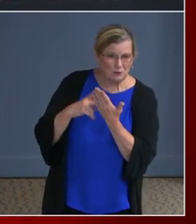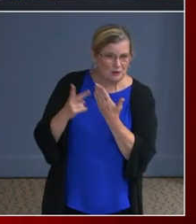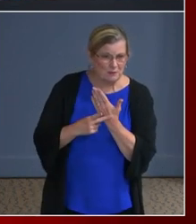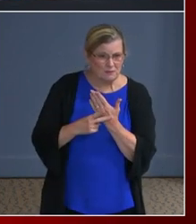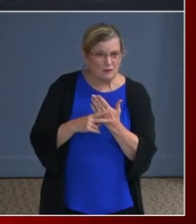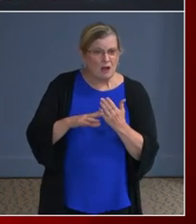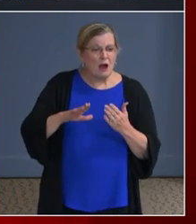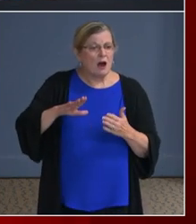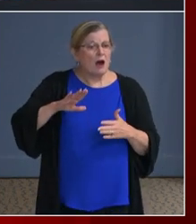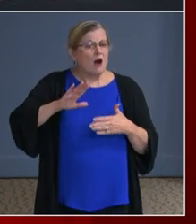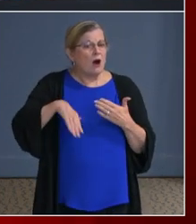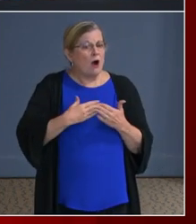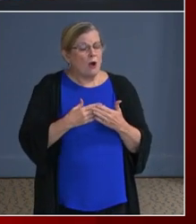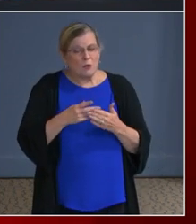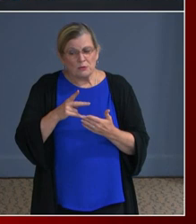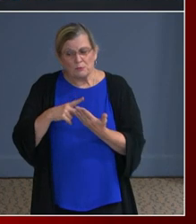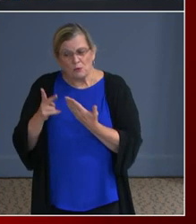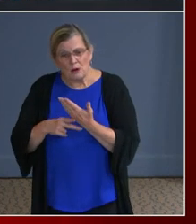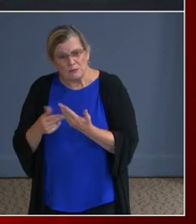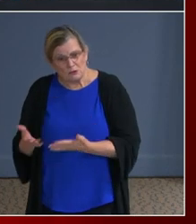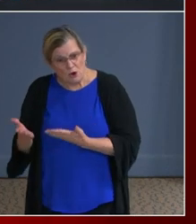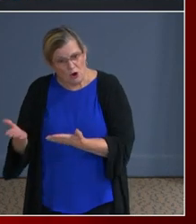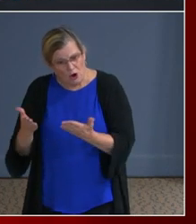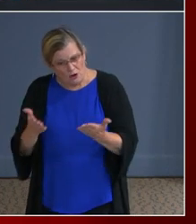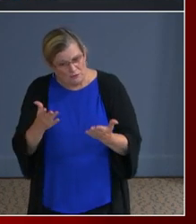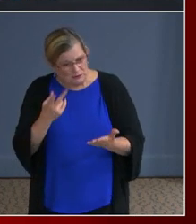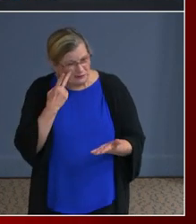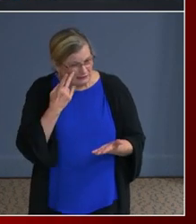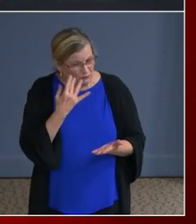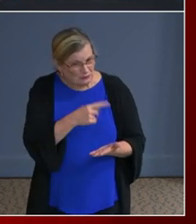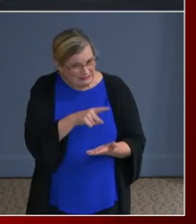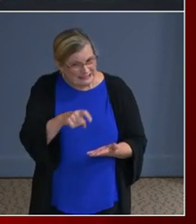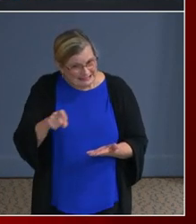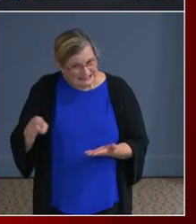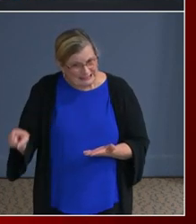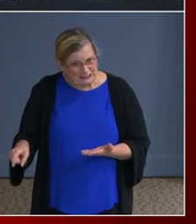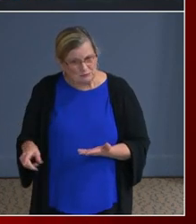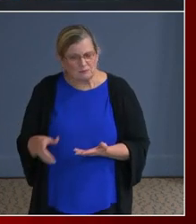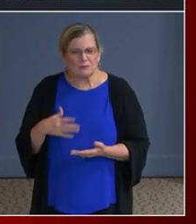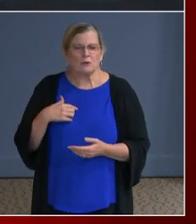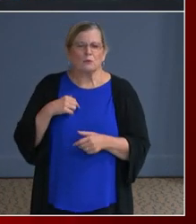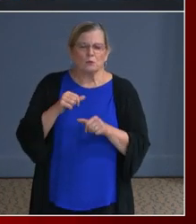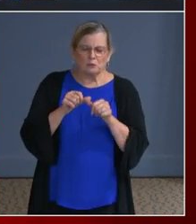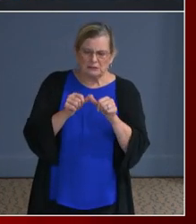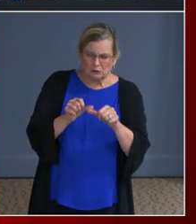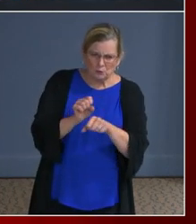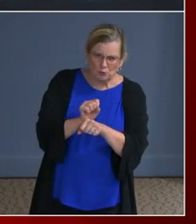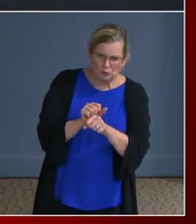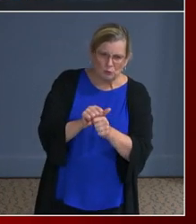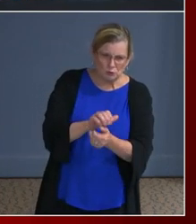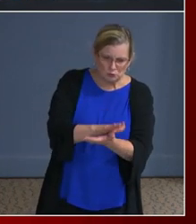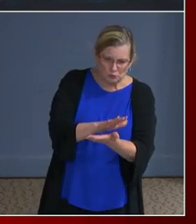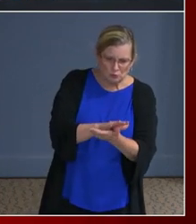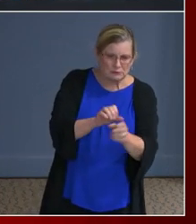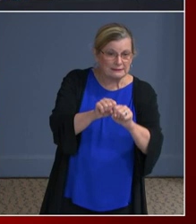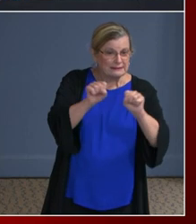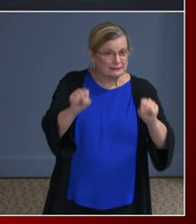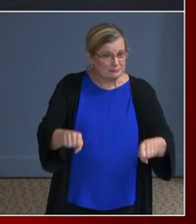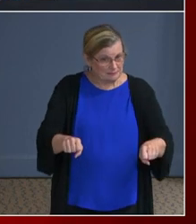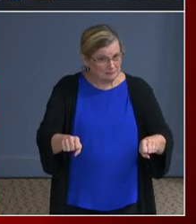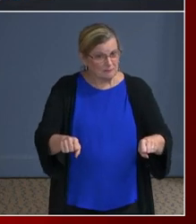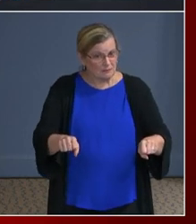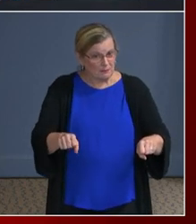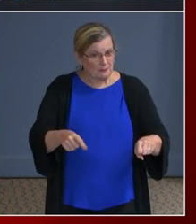of those things are critically important. We continue to work with our school systems, local education agencies, to communicate to